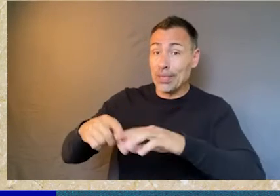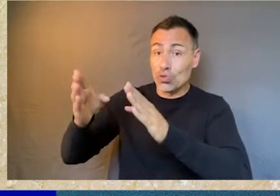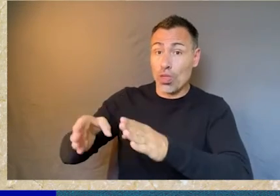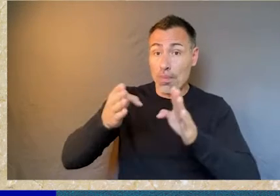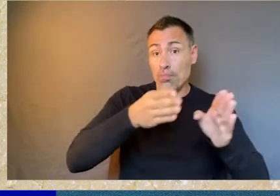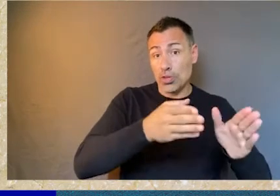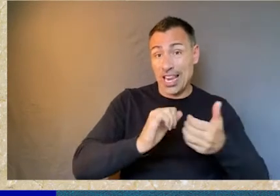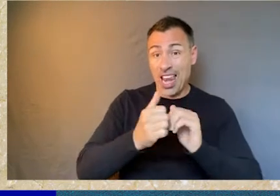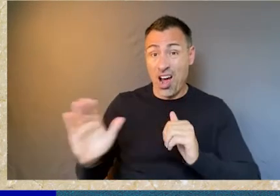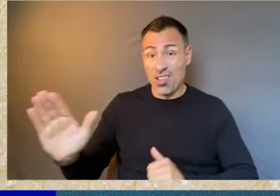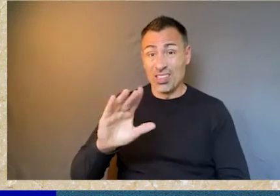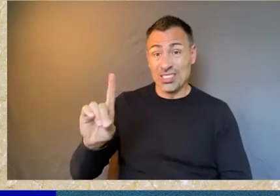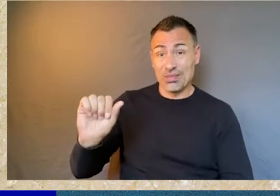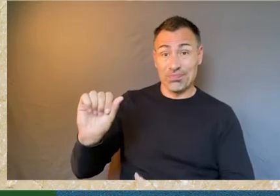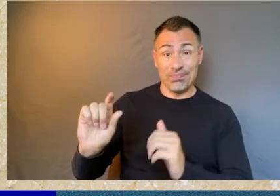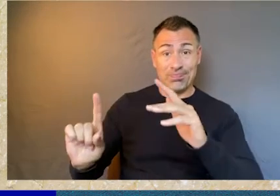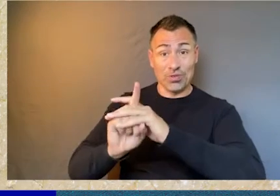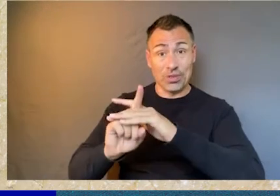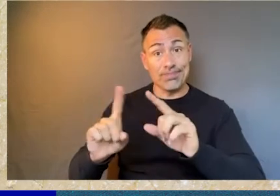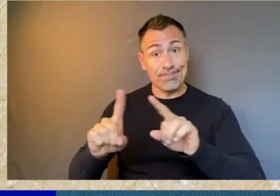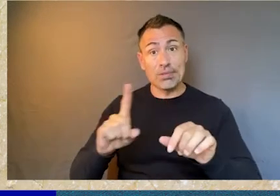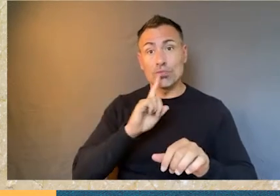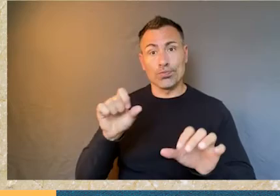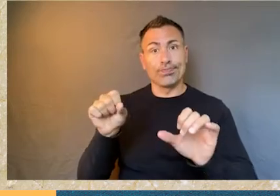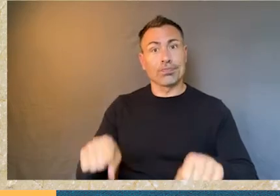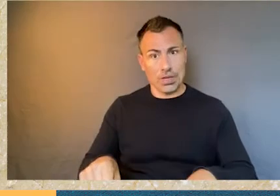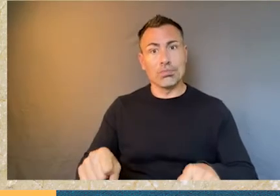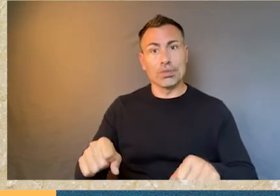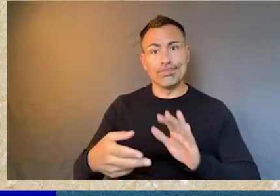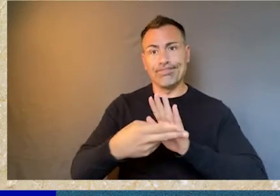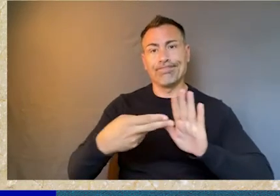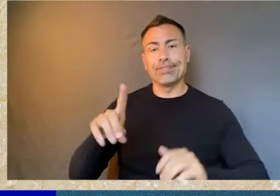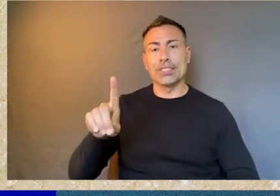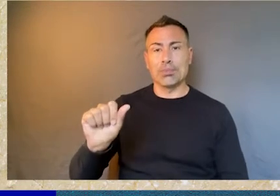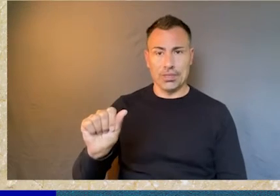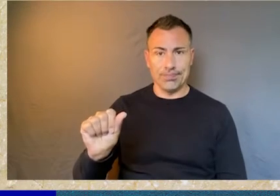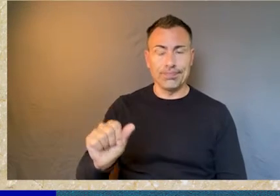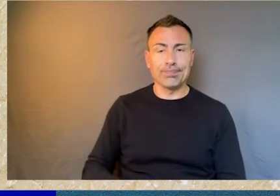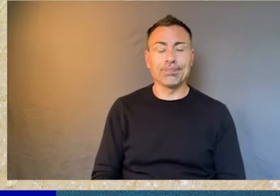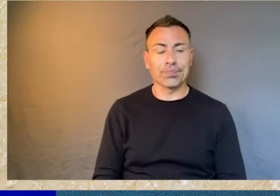their disability, but it definitely can be considered a disability.